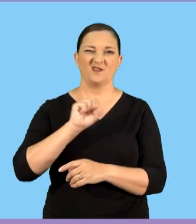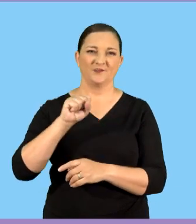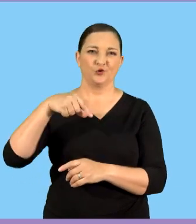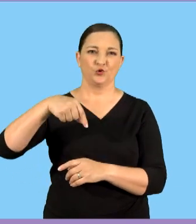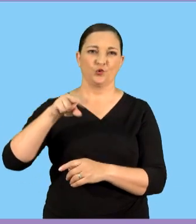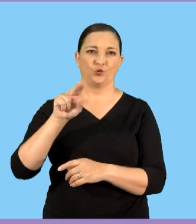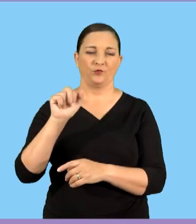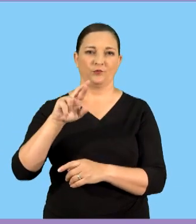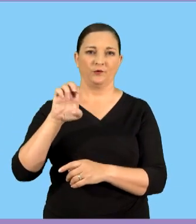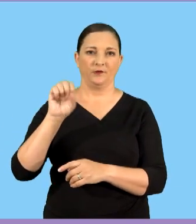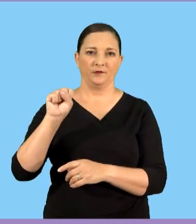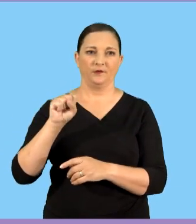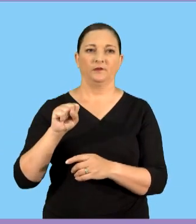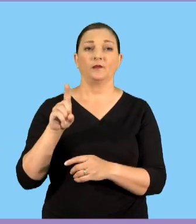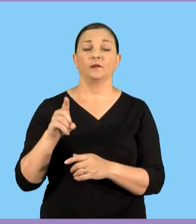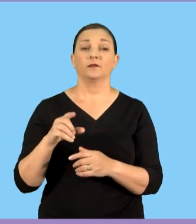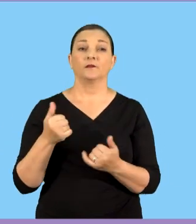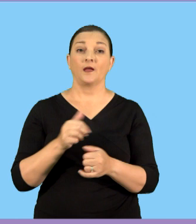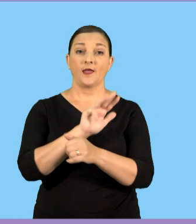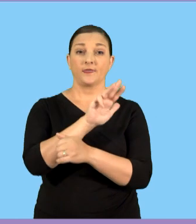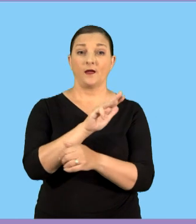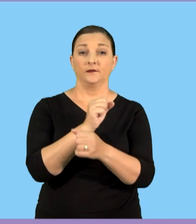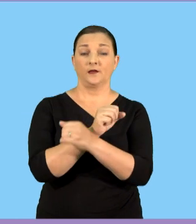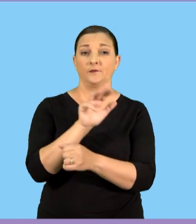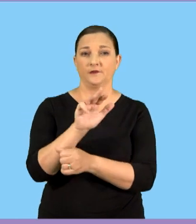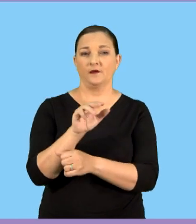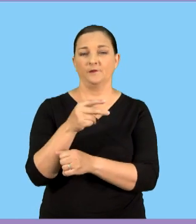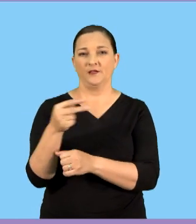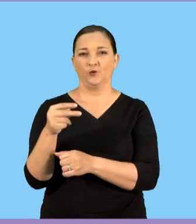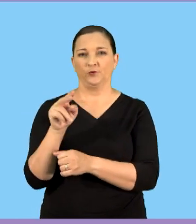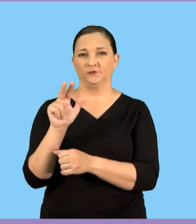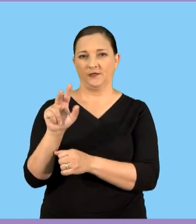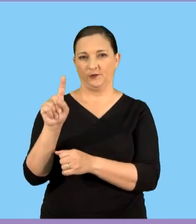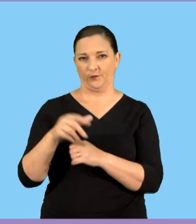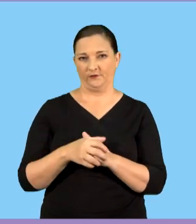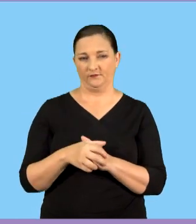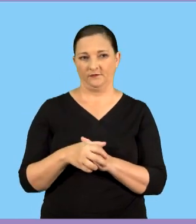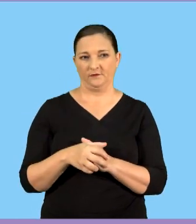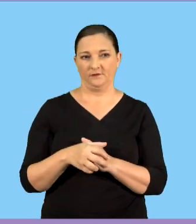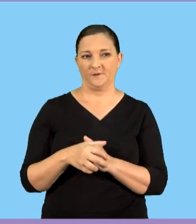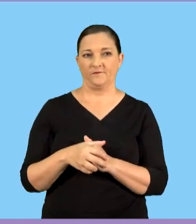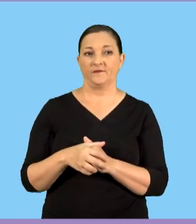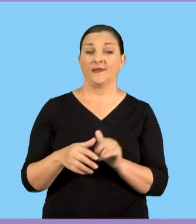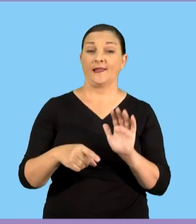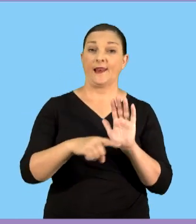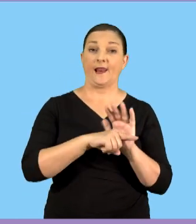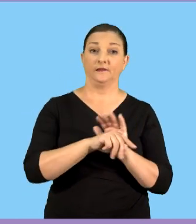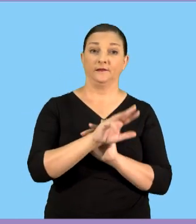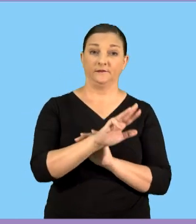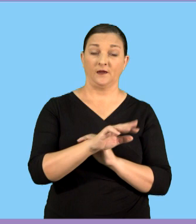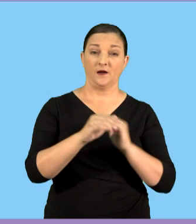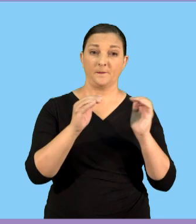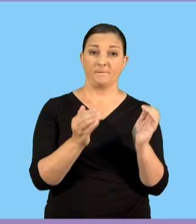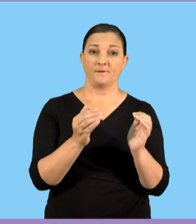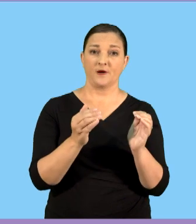squared, and our answer there is 81. And if I have a negative 9 squared, that is